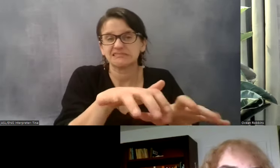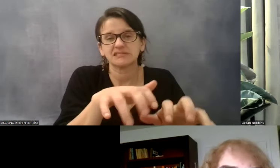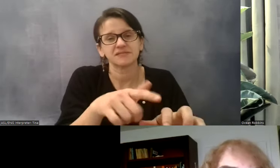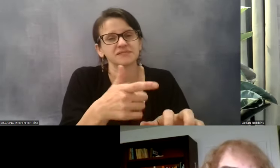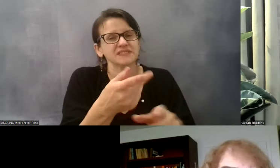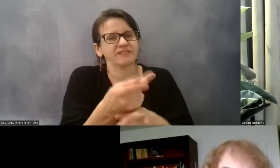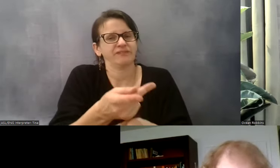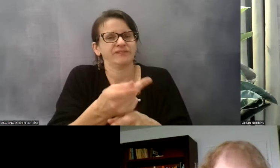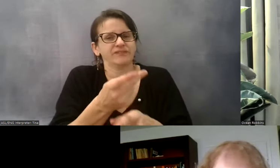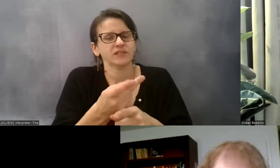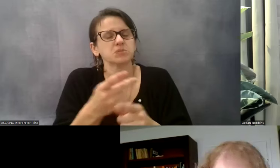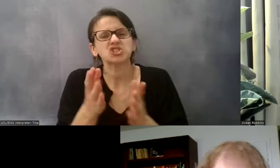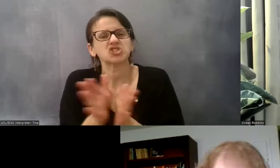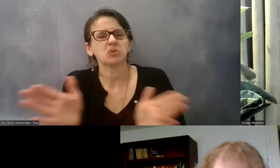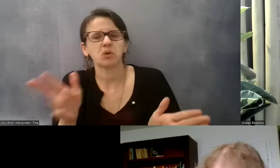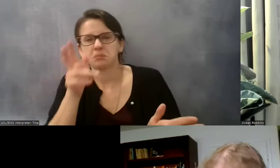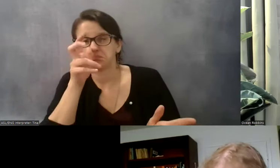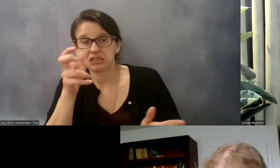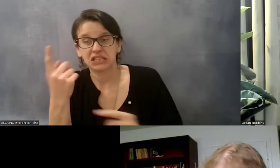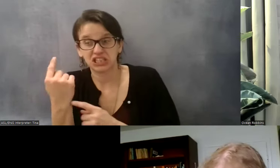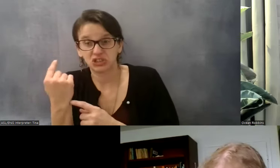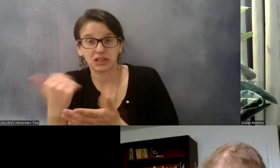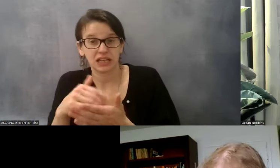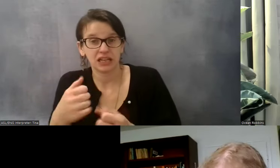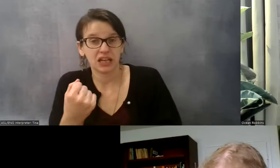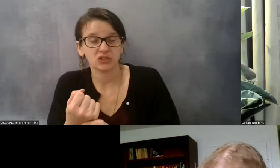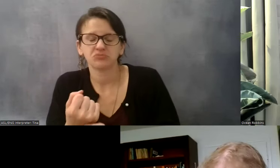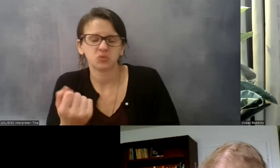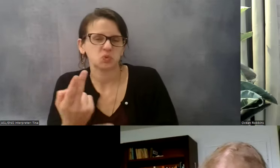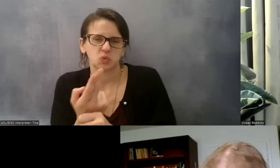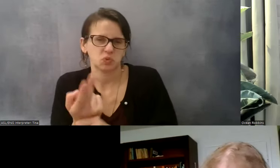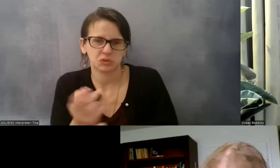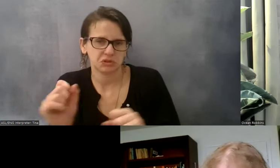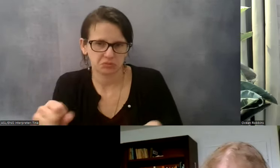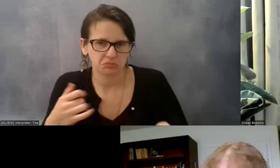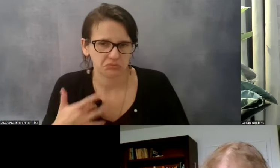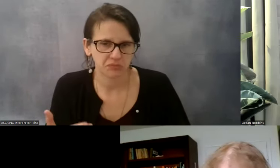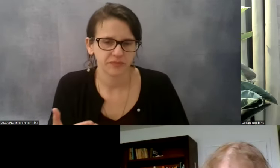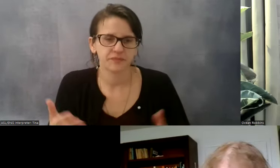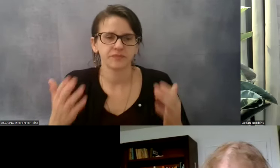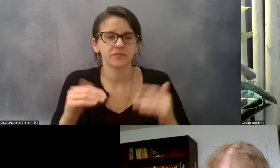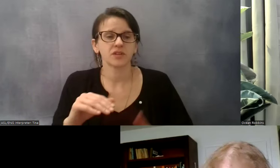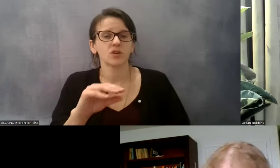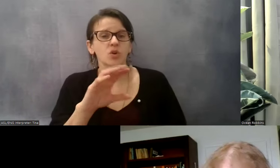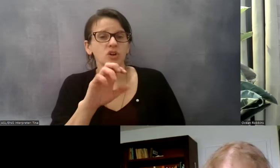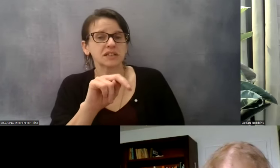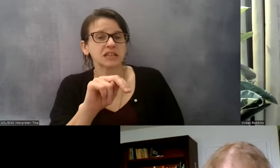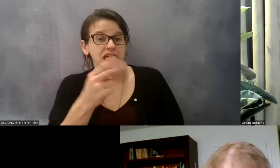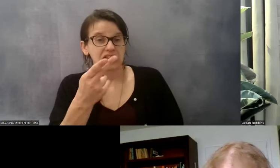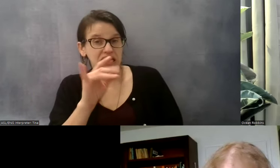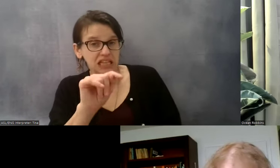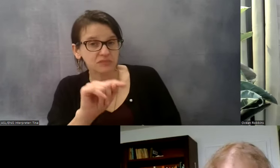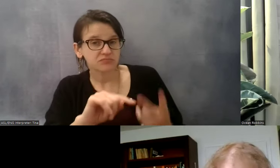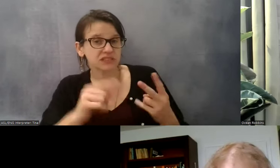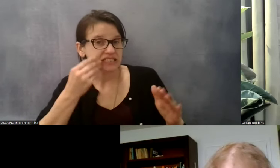Great. Ocean, Jay Eisen asks if there are hints, tips, and recipes available for retaining the nutrients